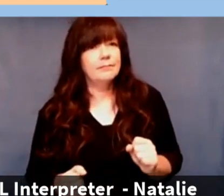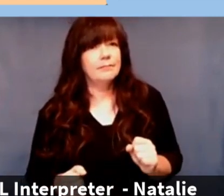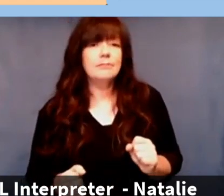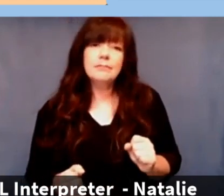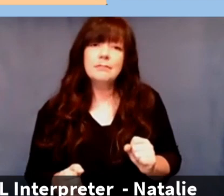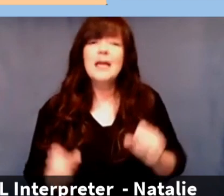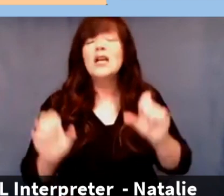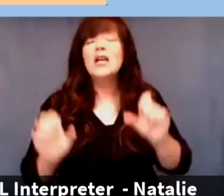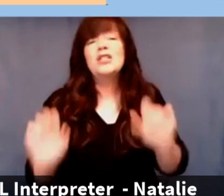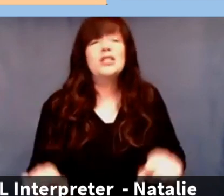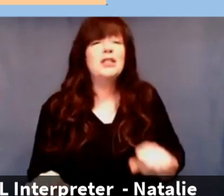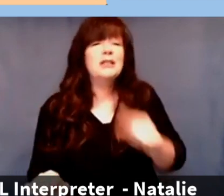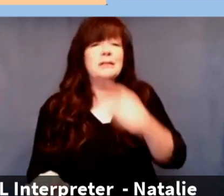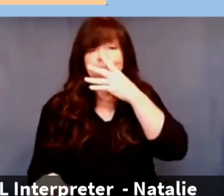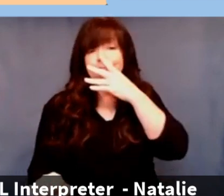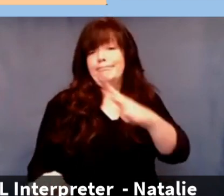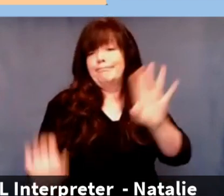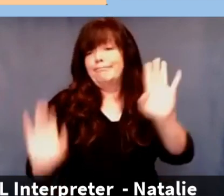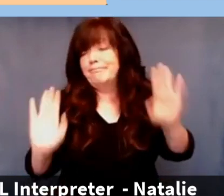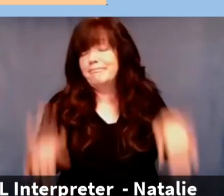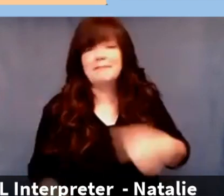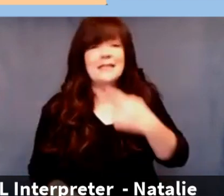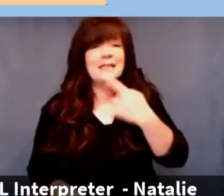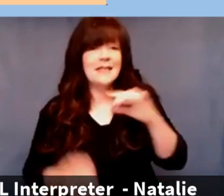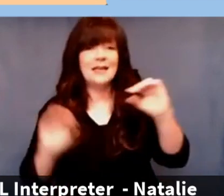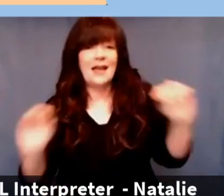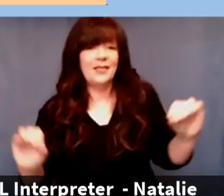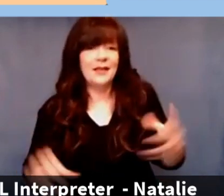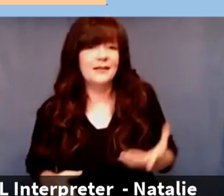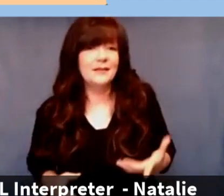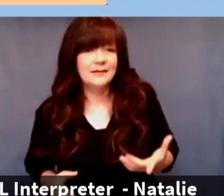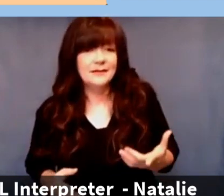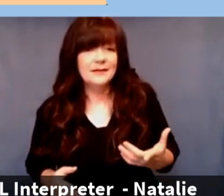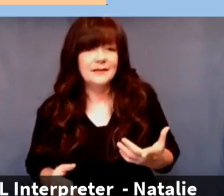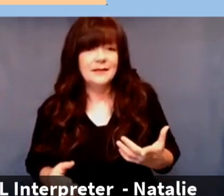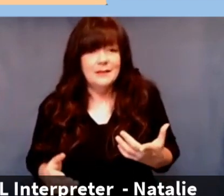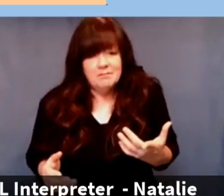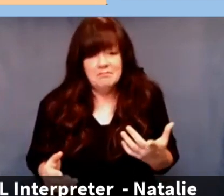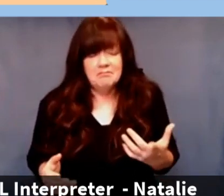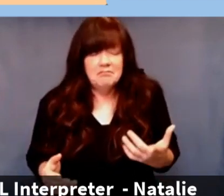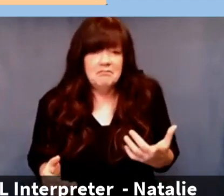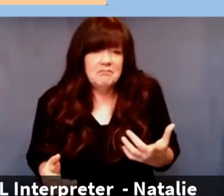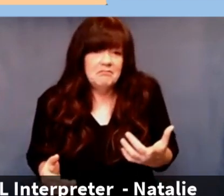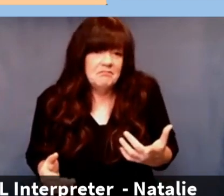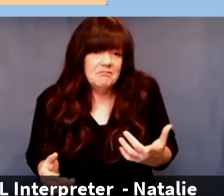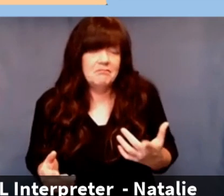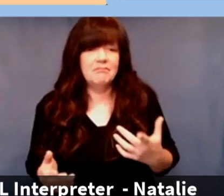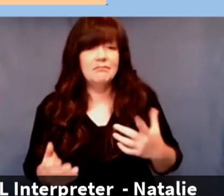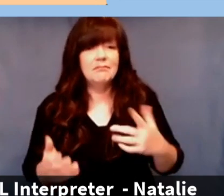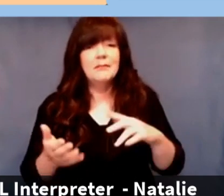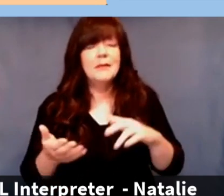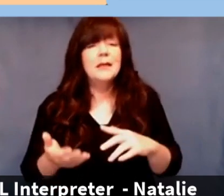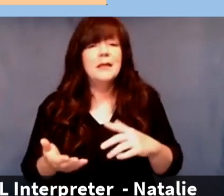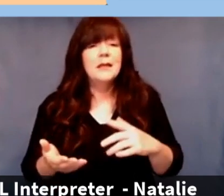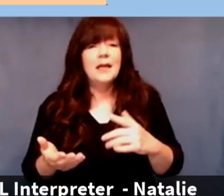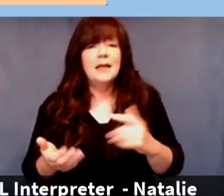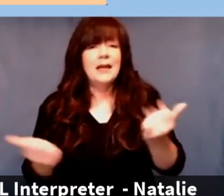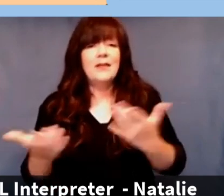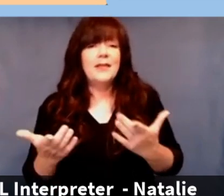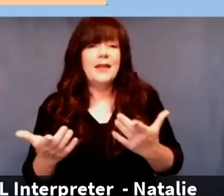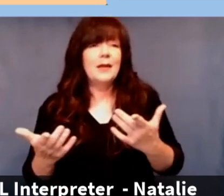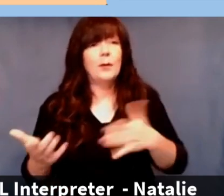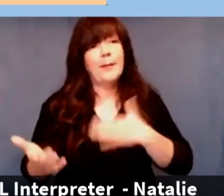she could have just left it alone. She could have just said, like, not said anything, and it wouldn't have gone anywhere, and everything would have